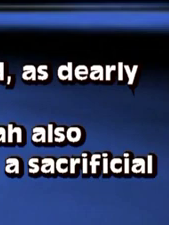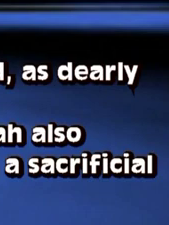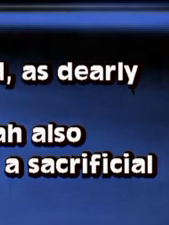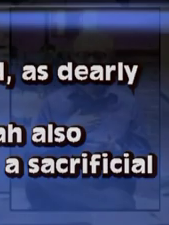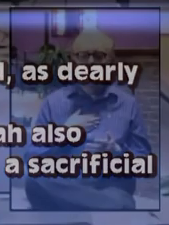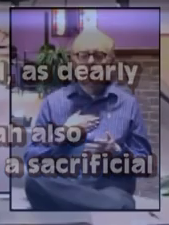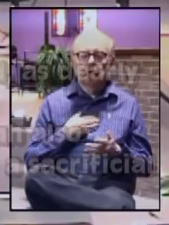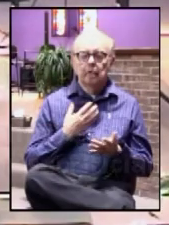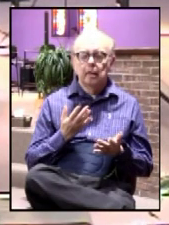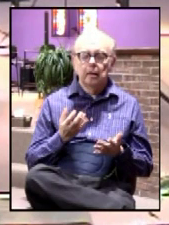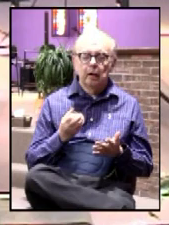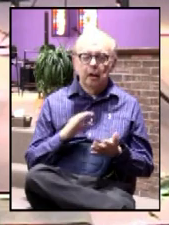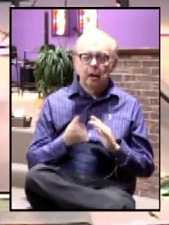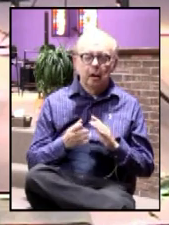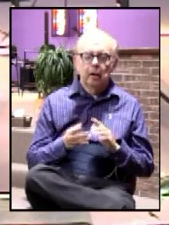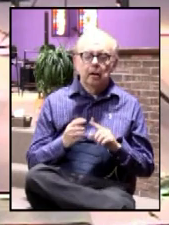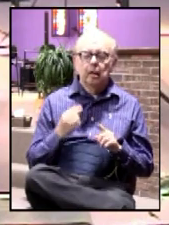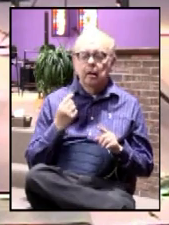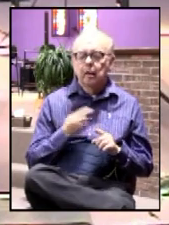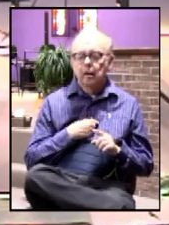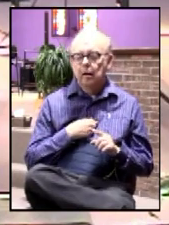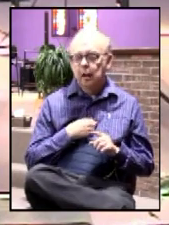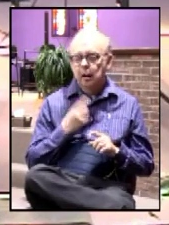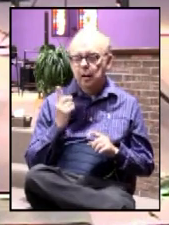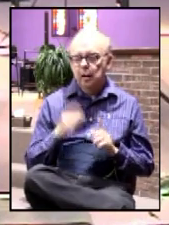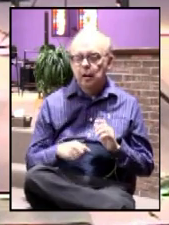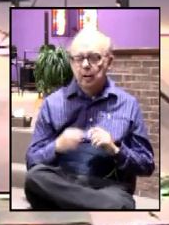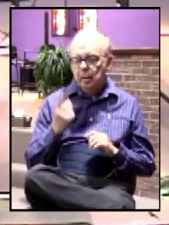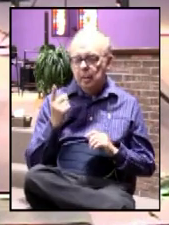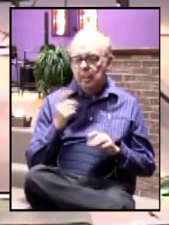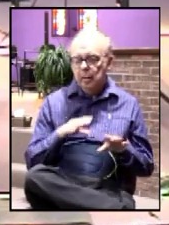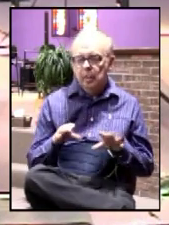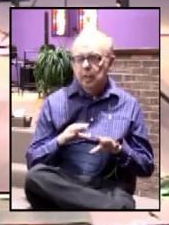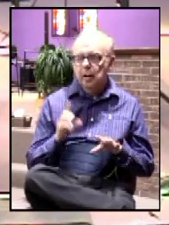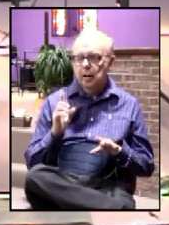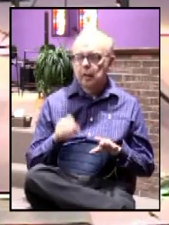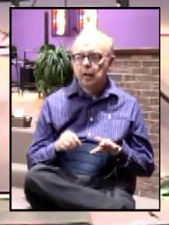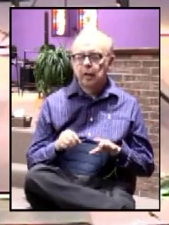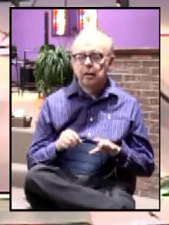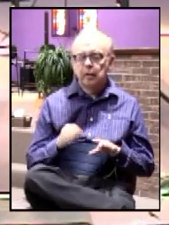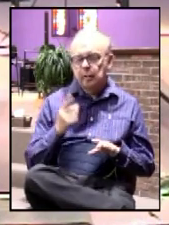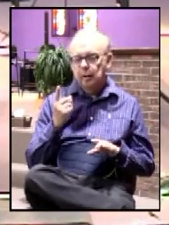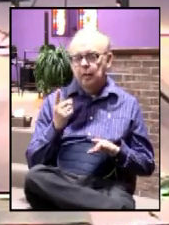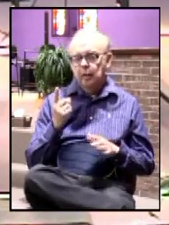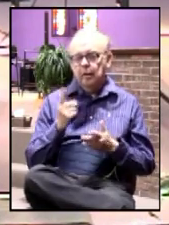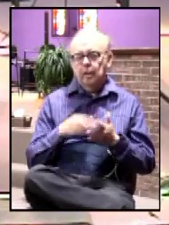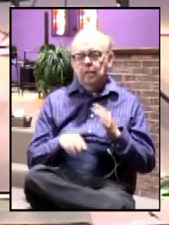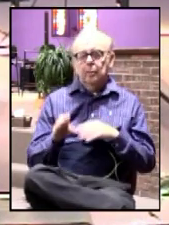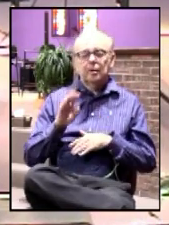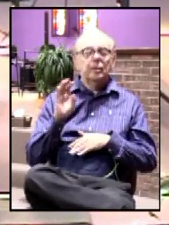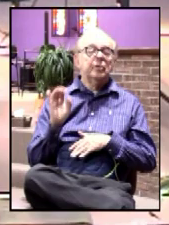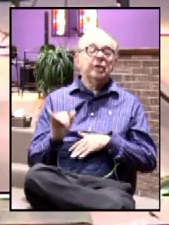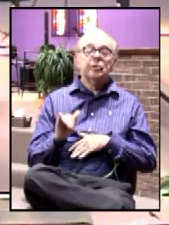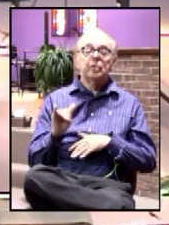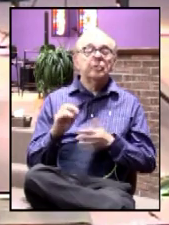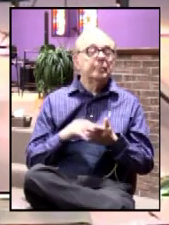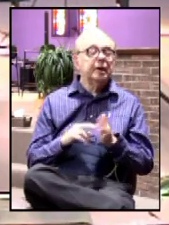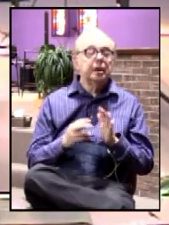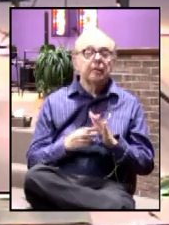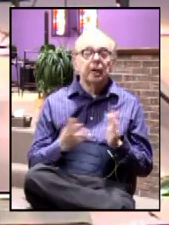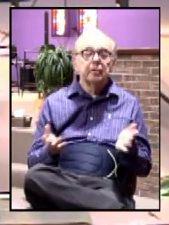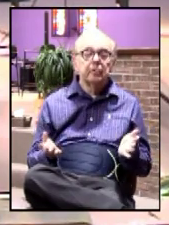pleasing aroma becoming to us. And so what we need to also do is this. We need to understand what is eternal.